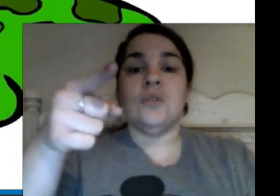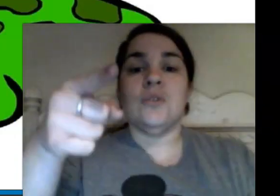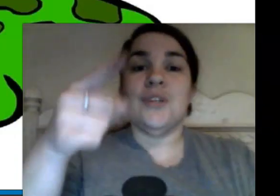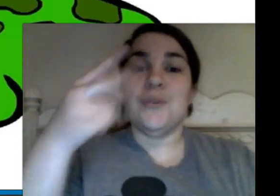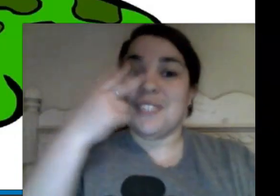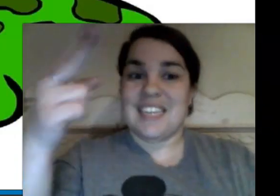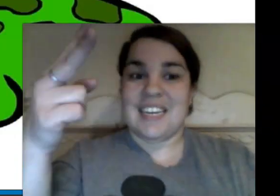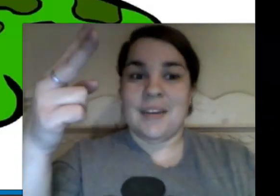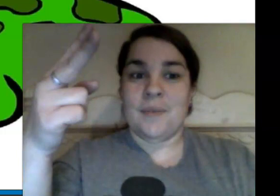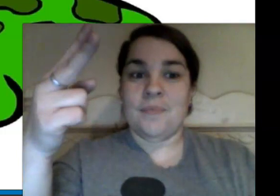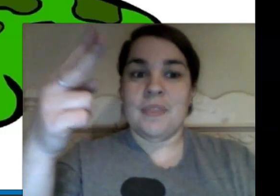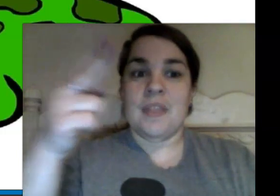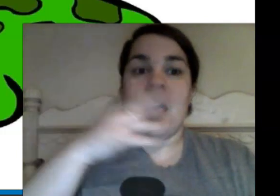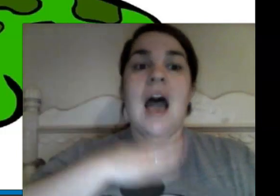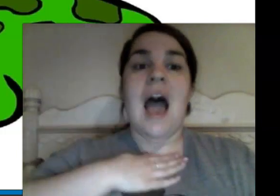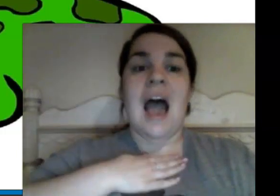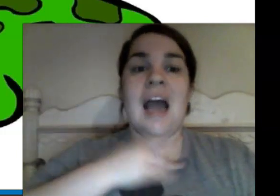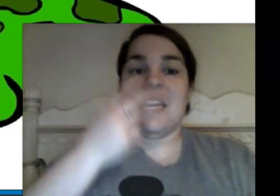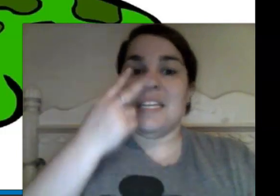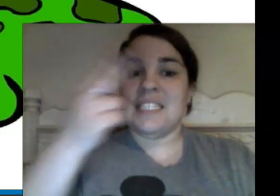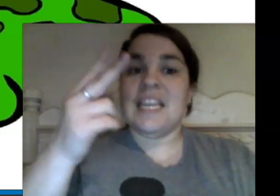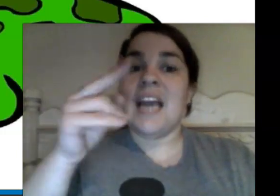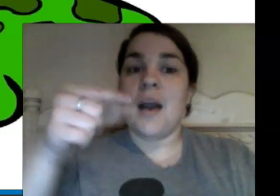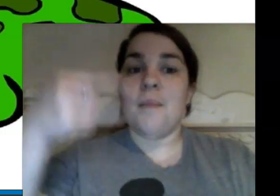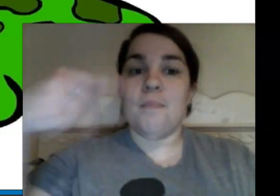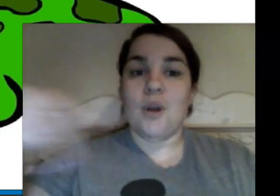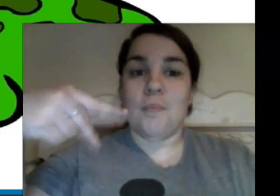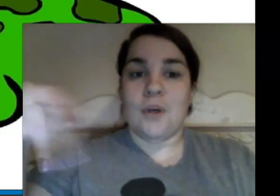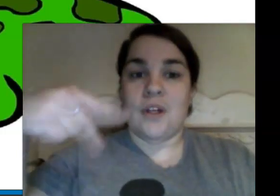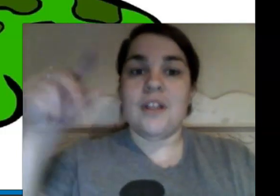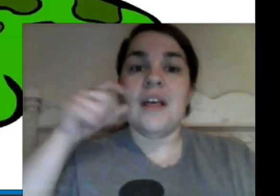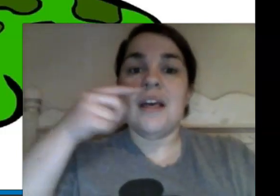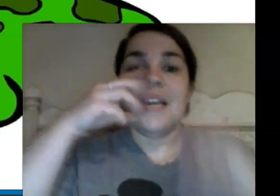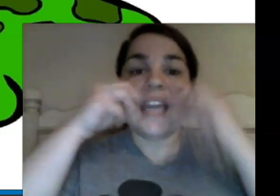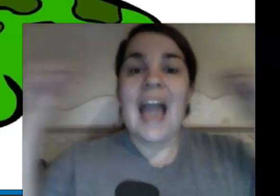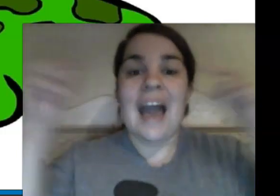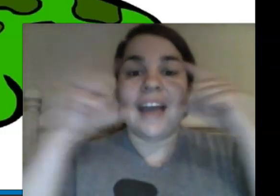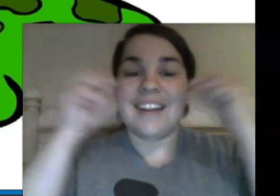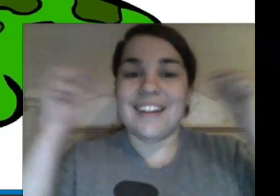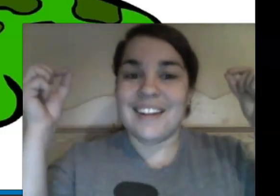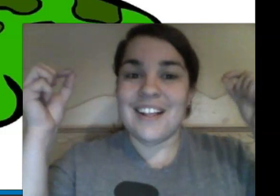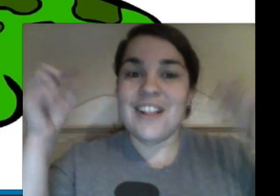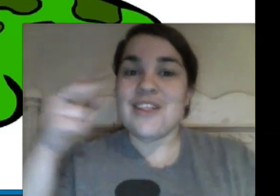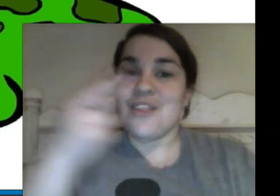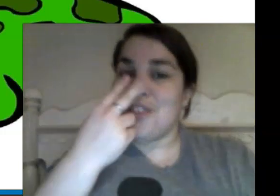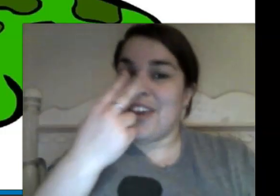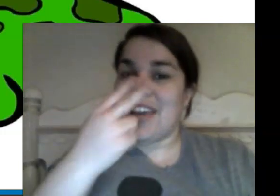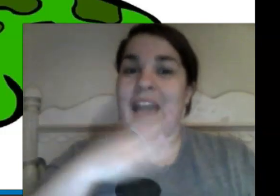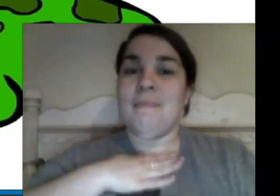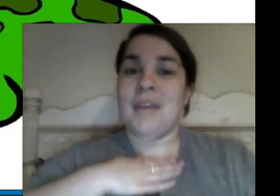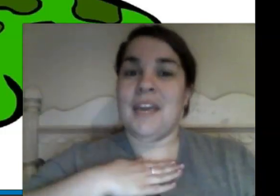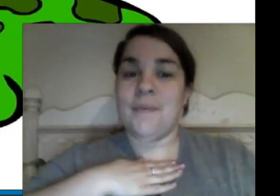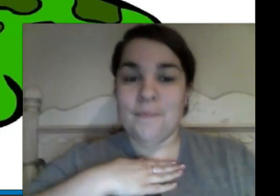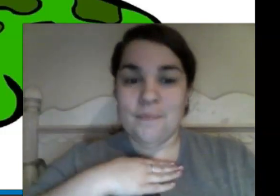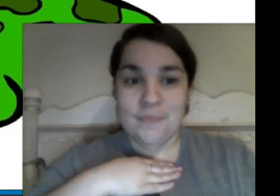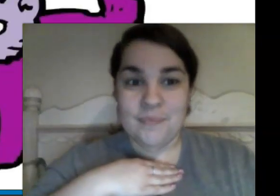what do you see? I see a purple cat looking